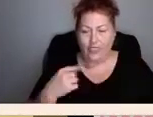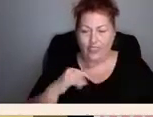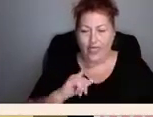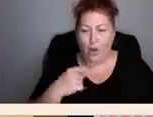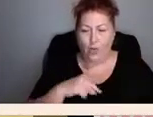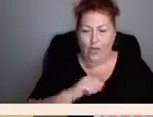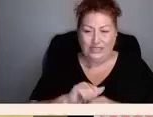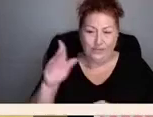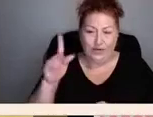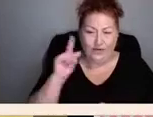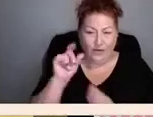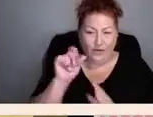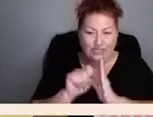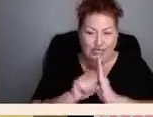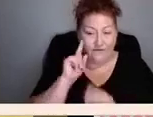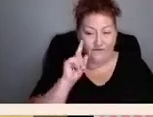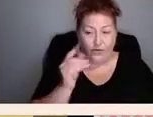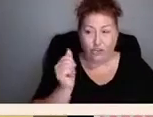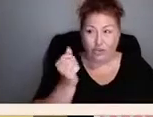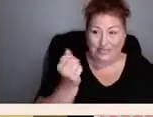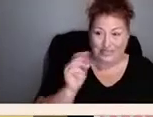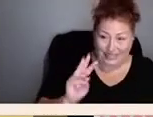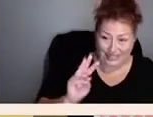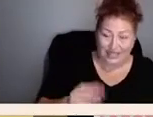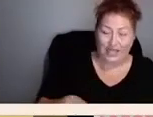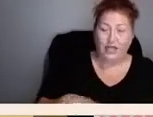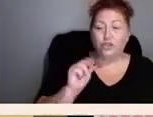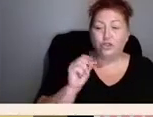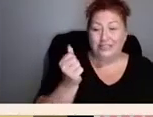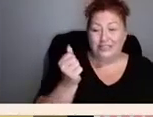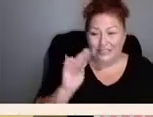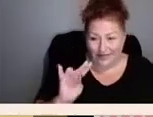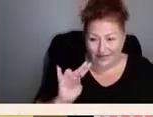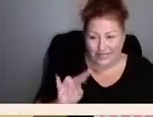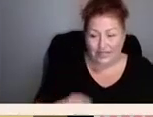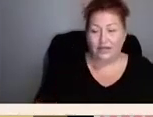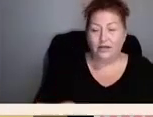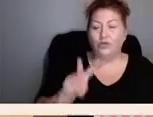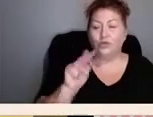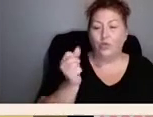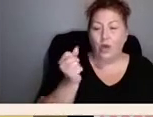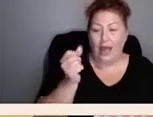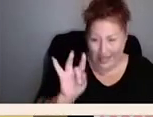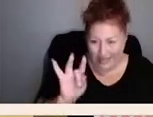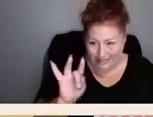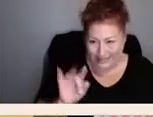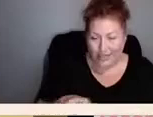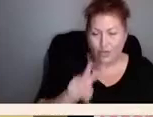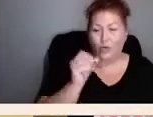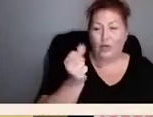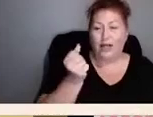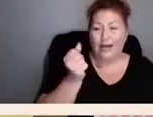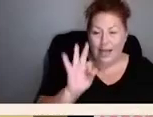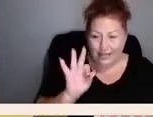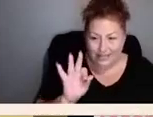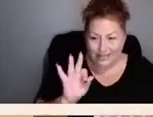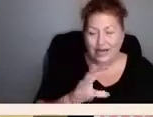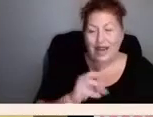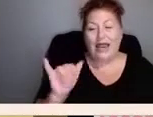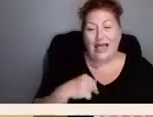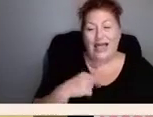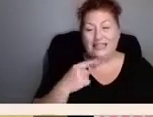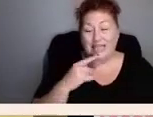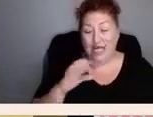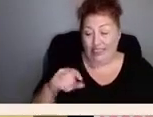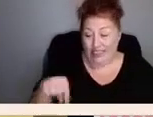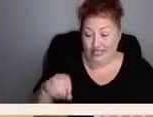state for 2016, 2017, 2018, 2019, and then, as I said, in October,